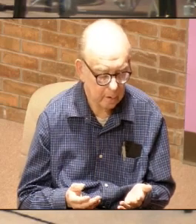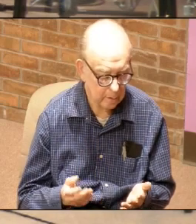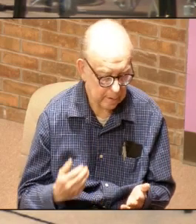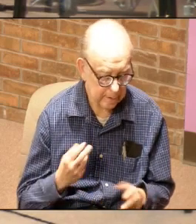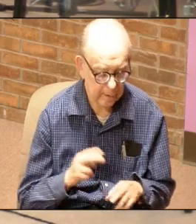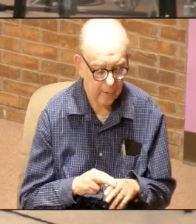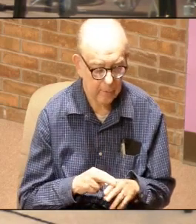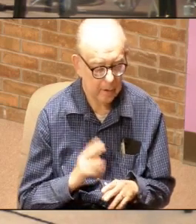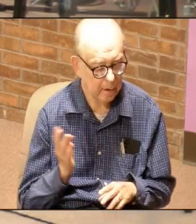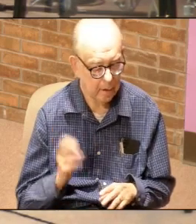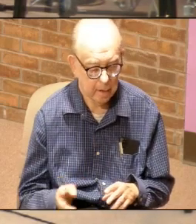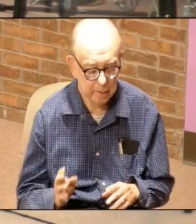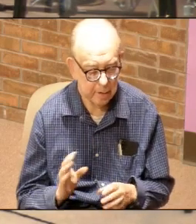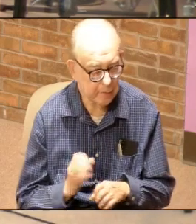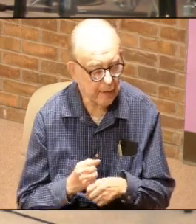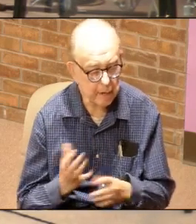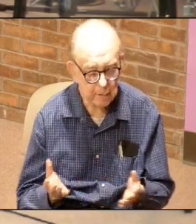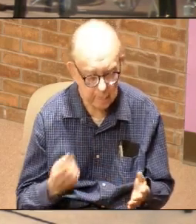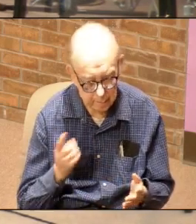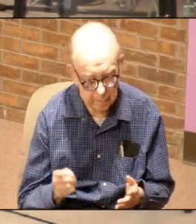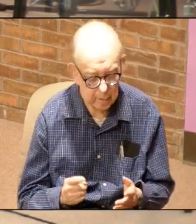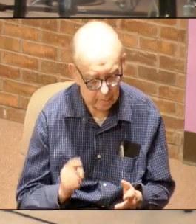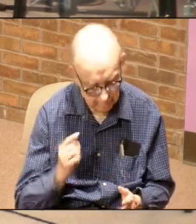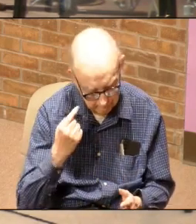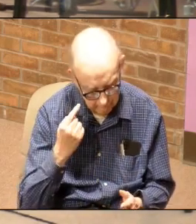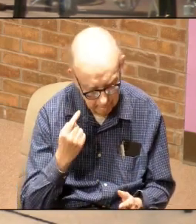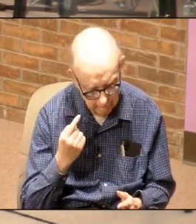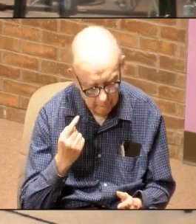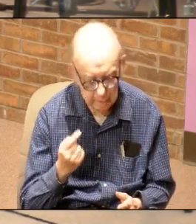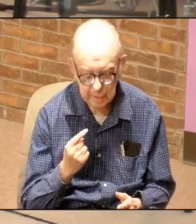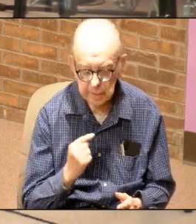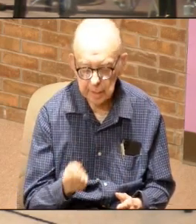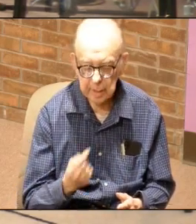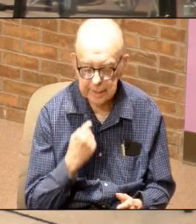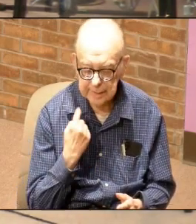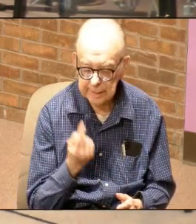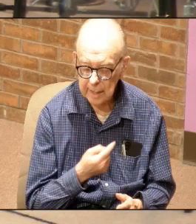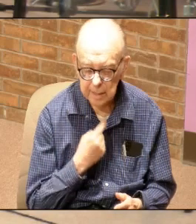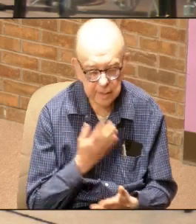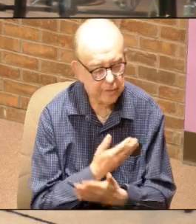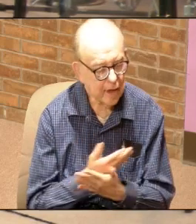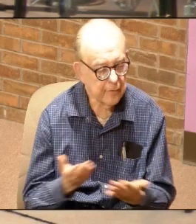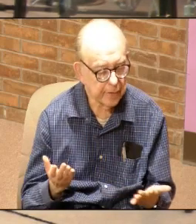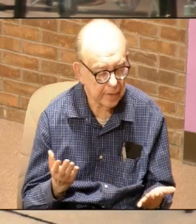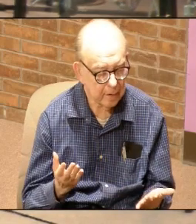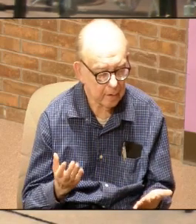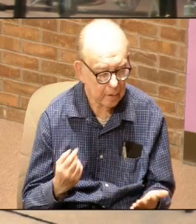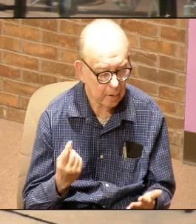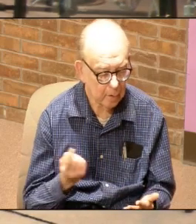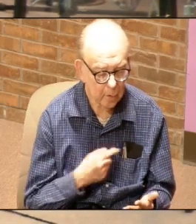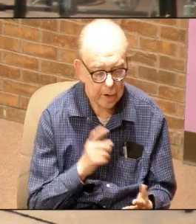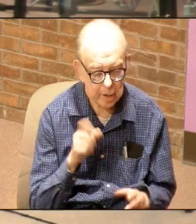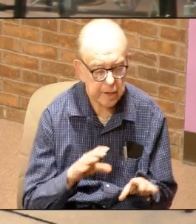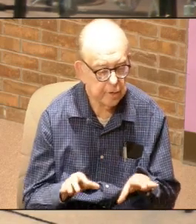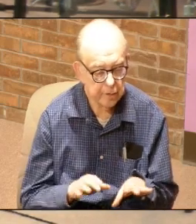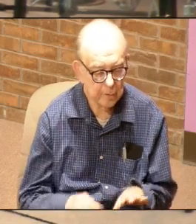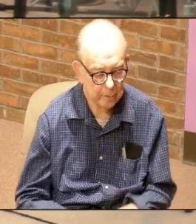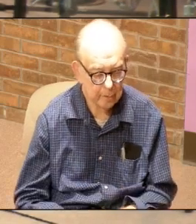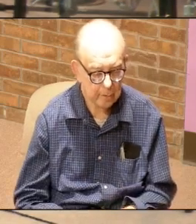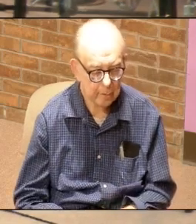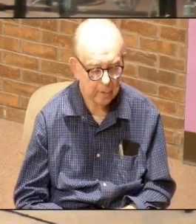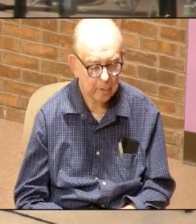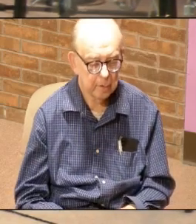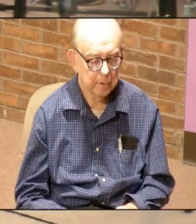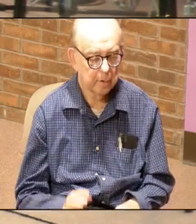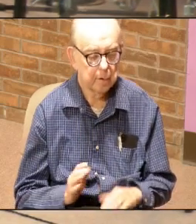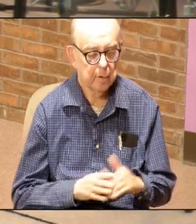Our nation was never created for the government to tell us everything that we are supposed to do.